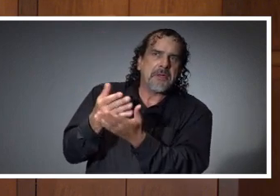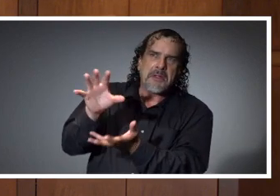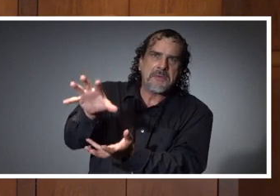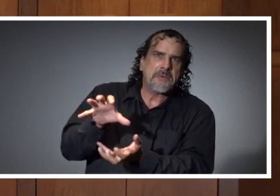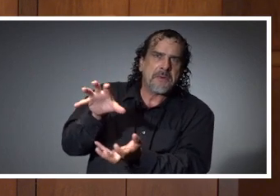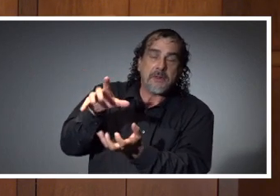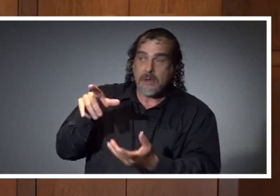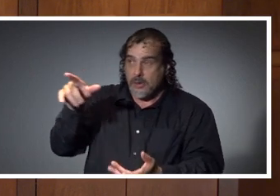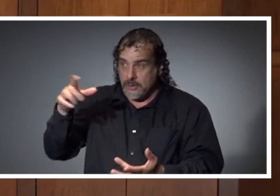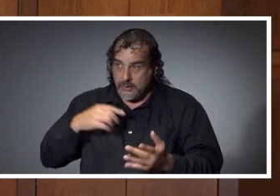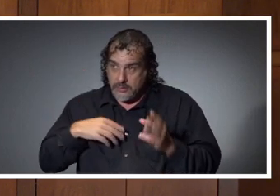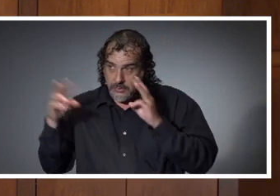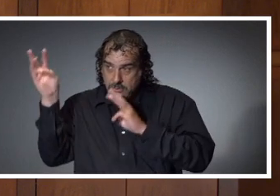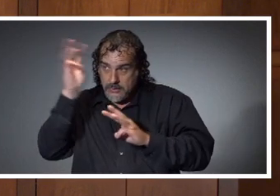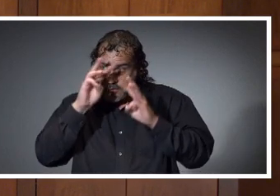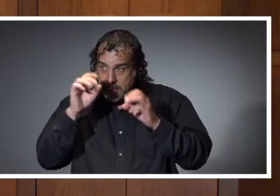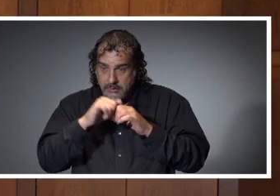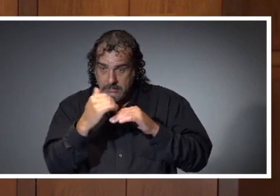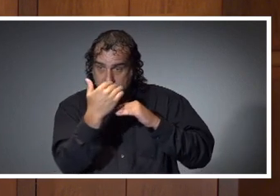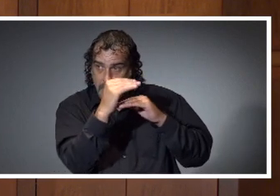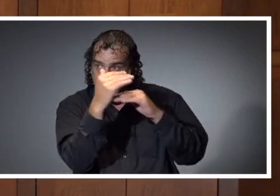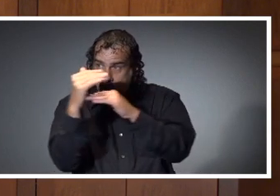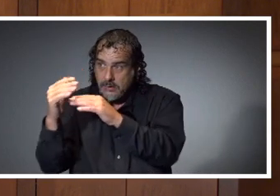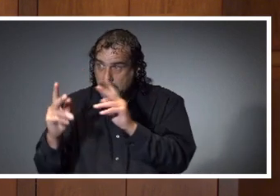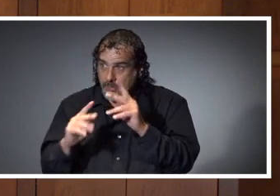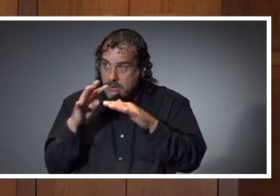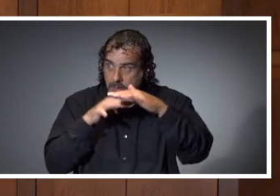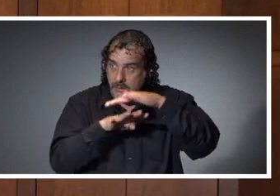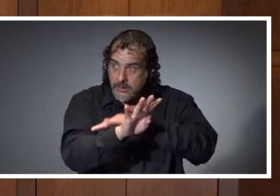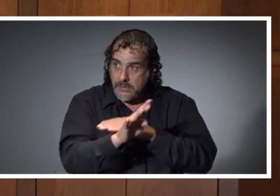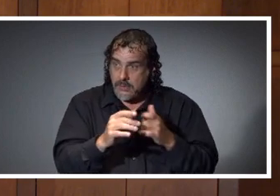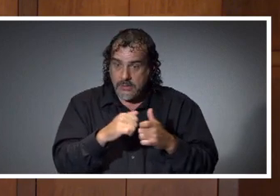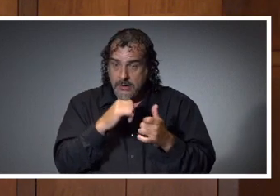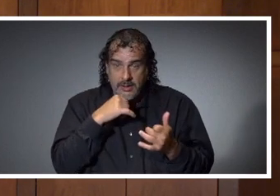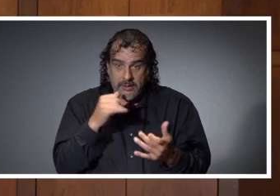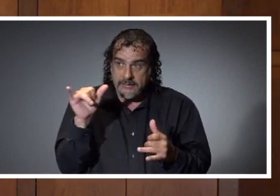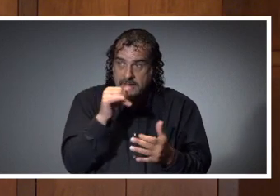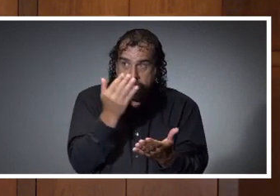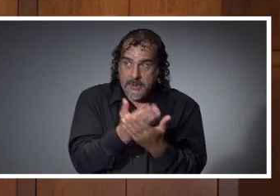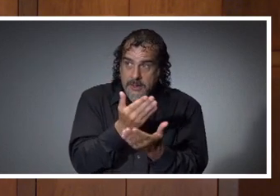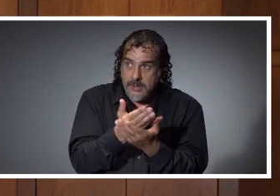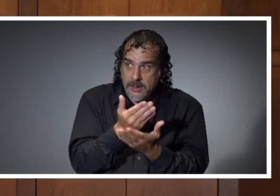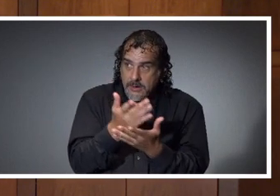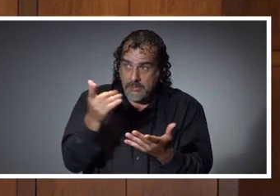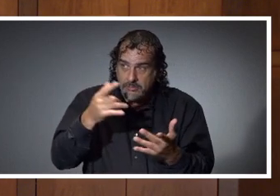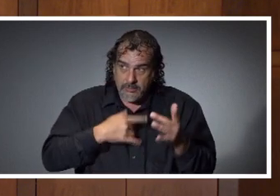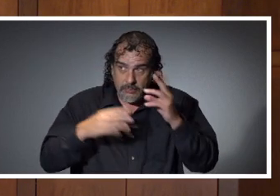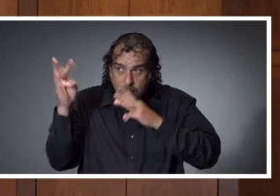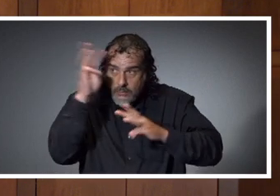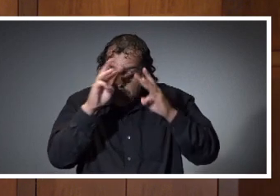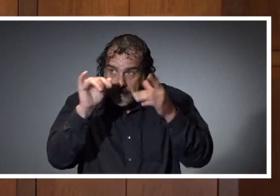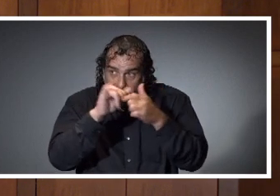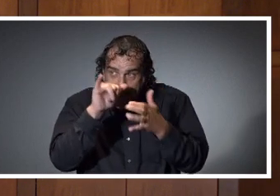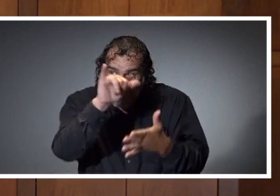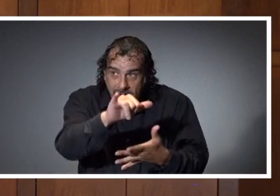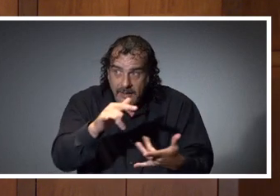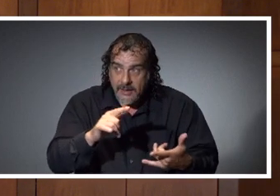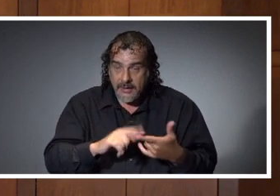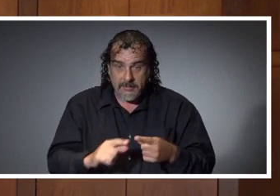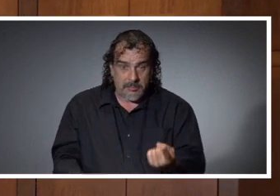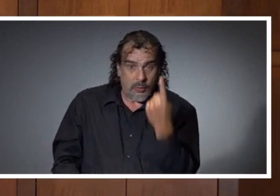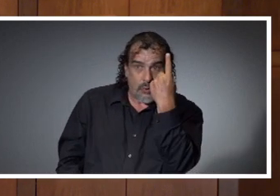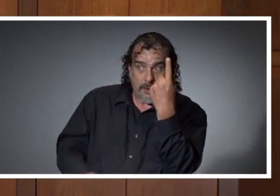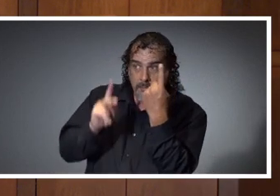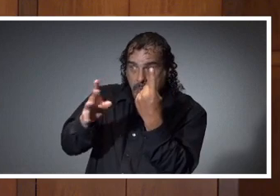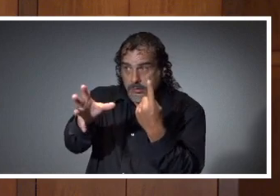you concerned about, like, if we limit crowd sizes, those programs not having the same kind of funding? And then also, are you concerned about, you know, if one person gets